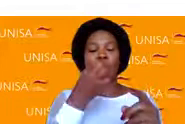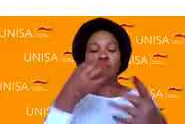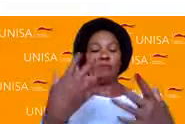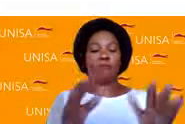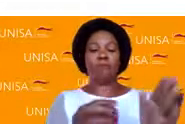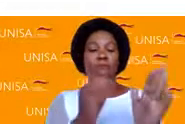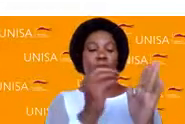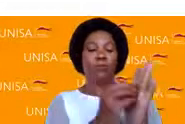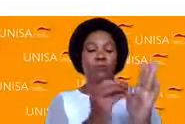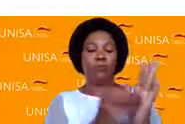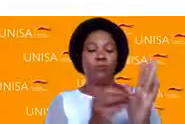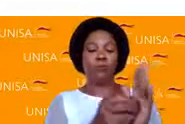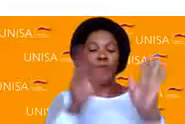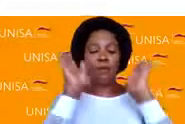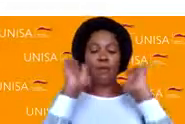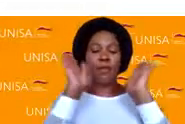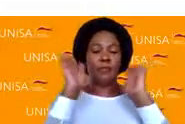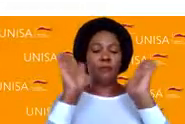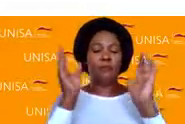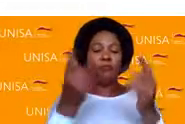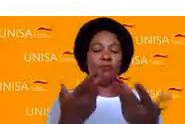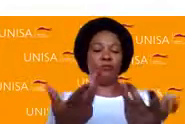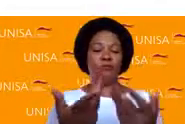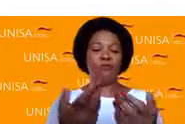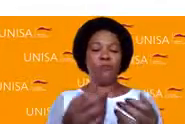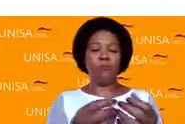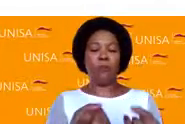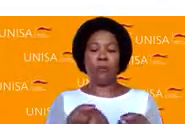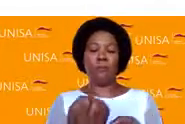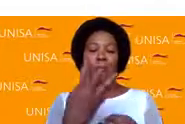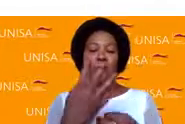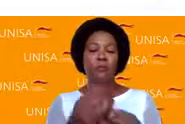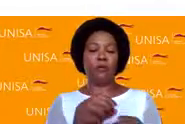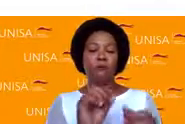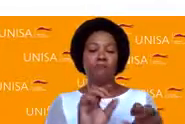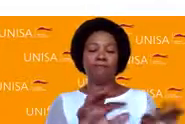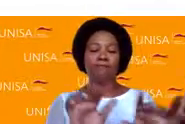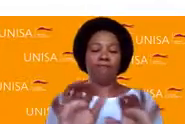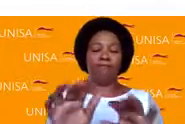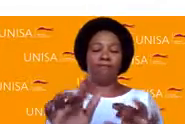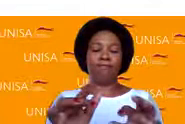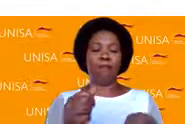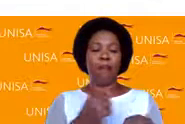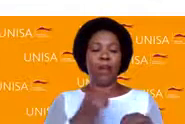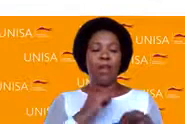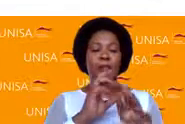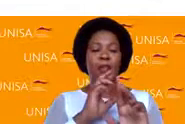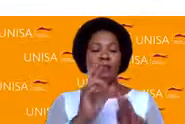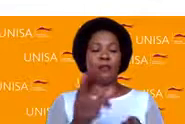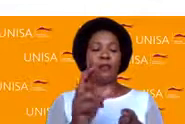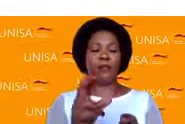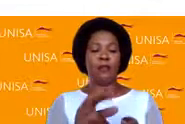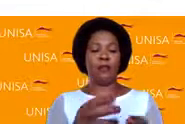where you've got a little text box that pops up. So I can type in my reply over here.